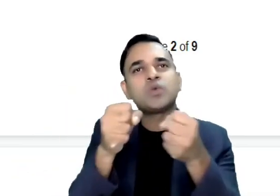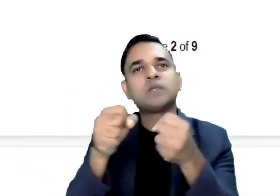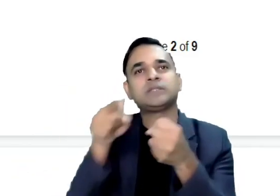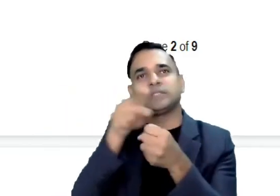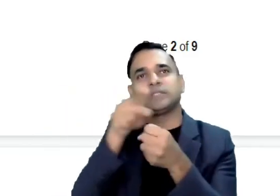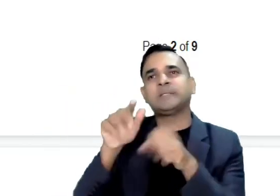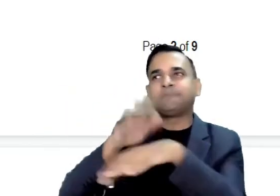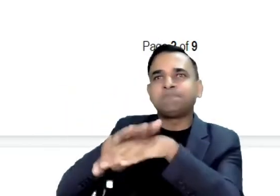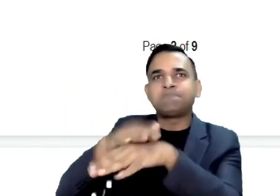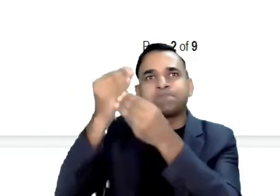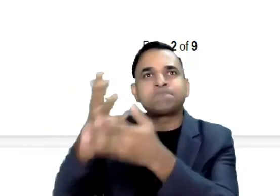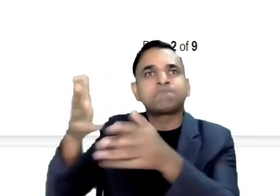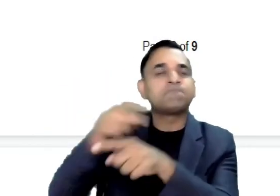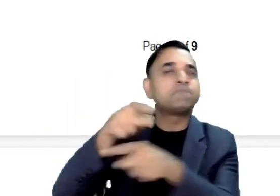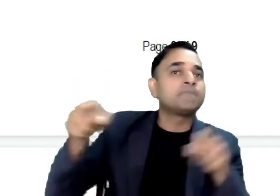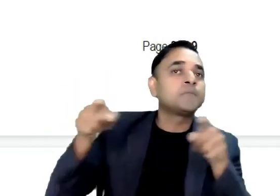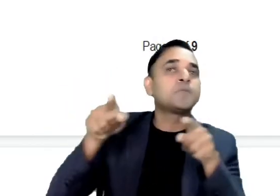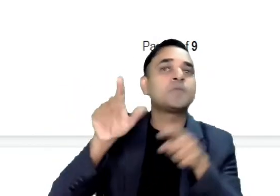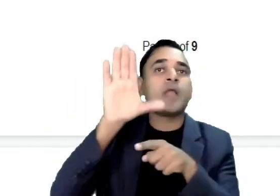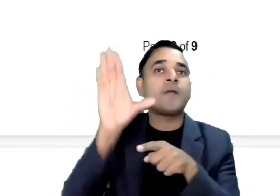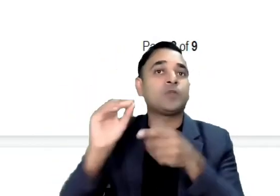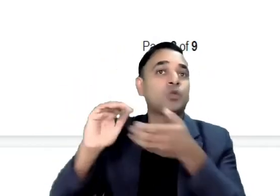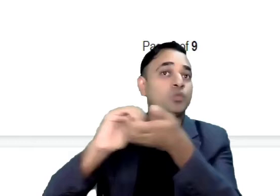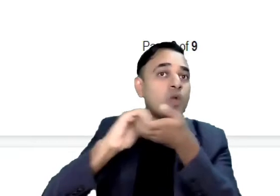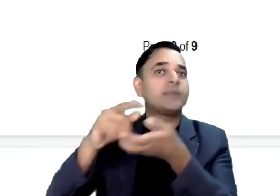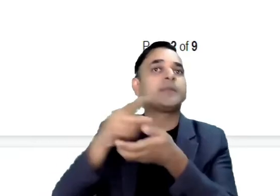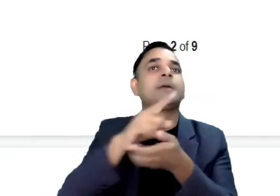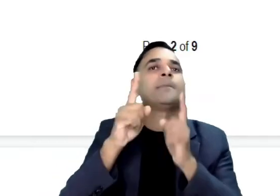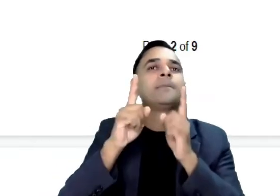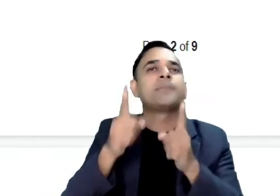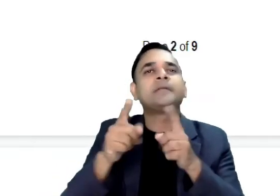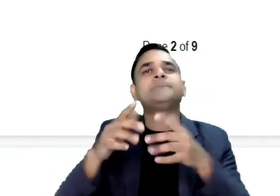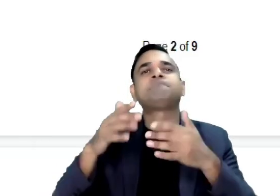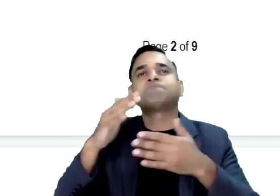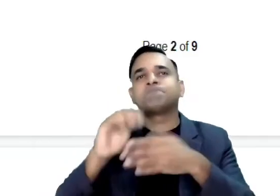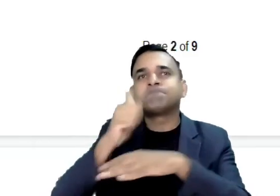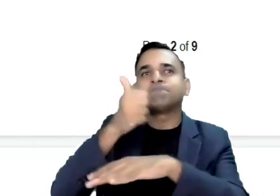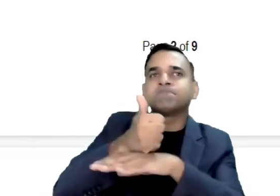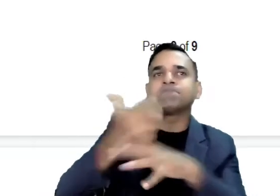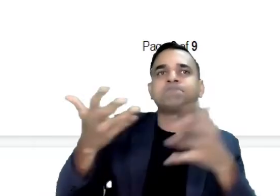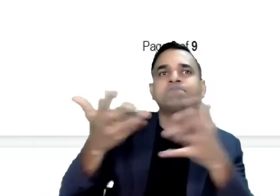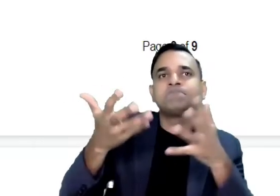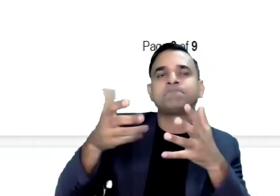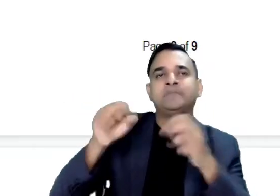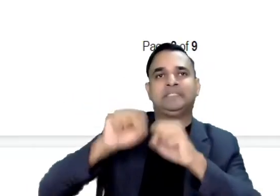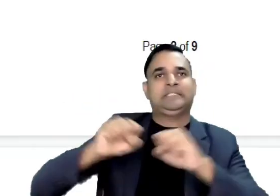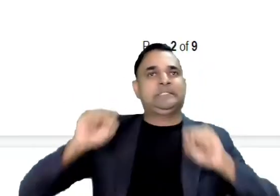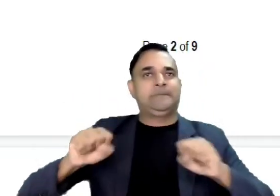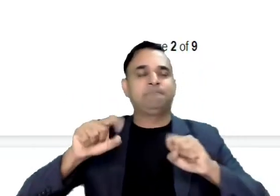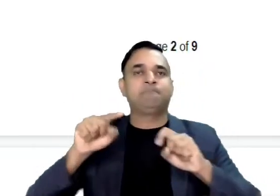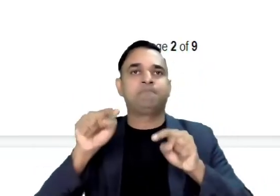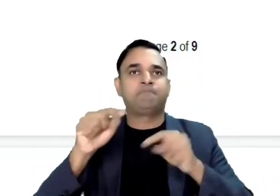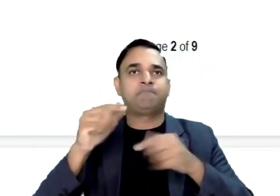Value the efforts being made across the continent to advance the disaster risk reduction agenda in the context of the program of action for